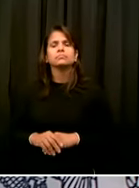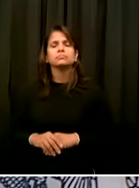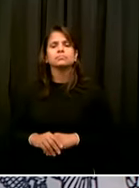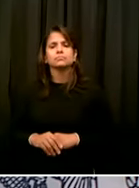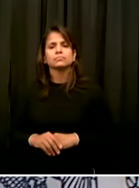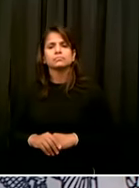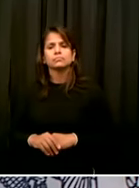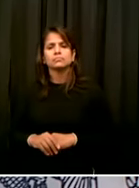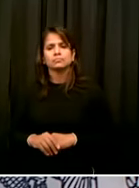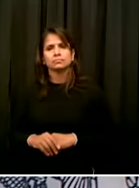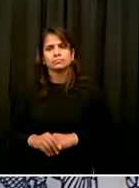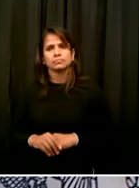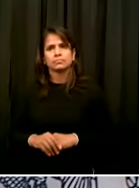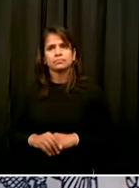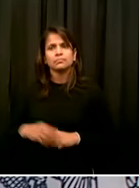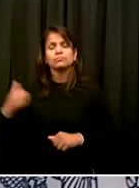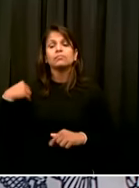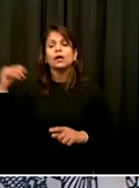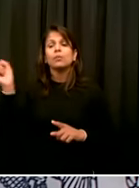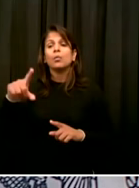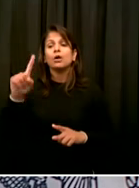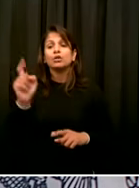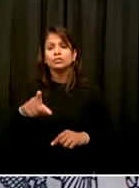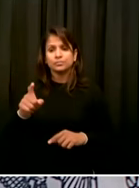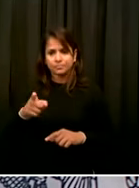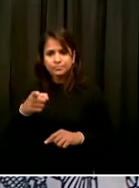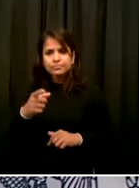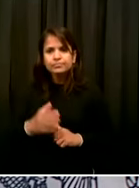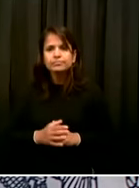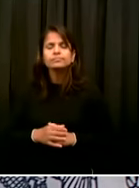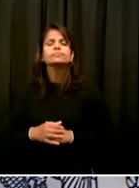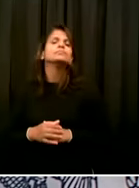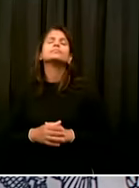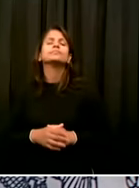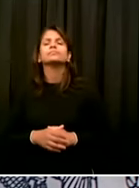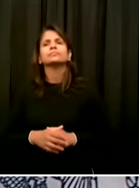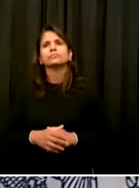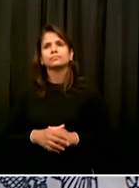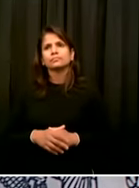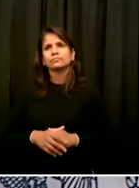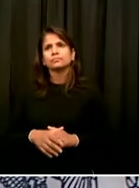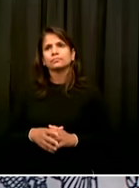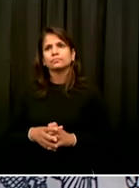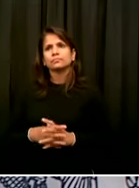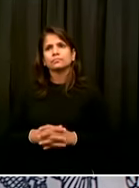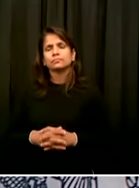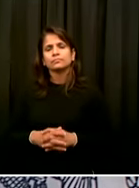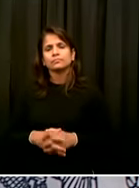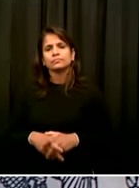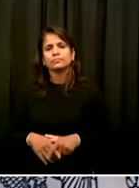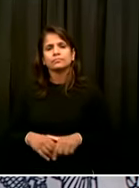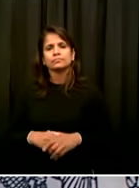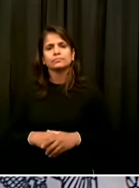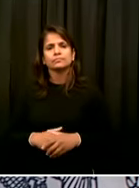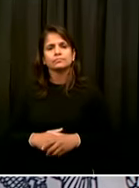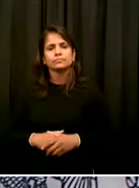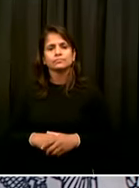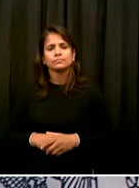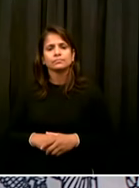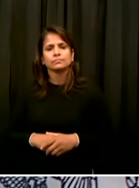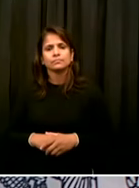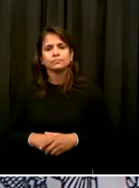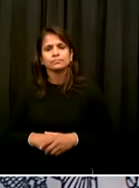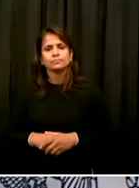know. But hookah is something that is pretty prevalent in a number of the restaurants that, again, are